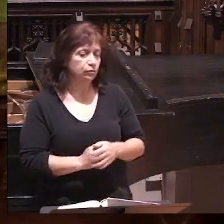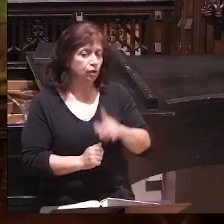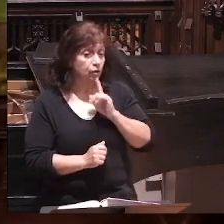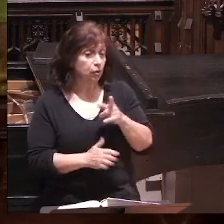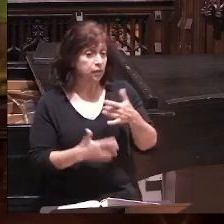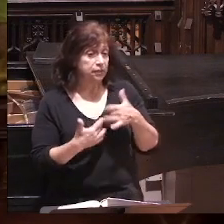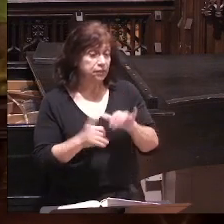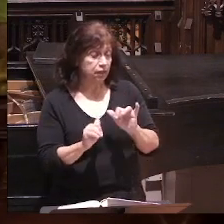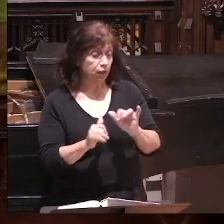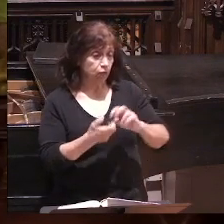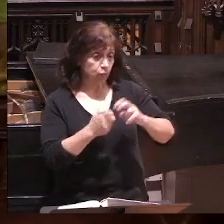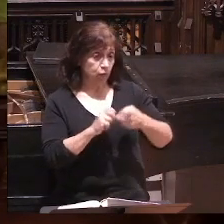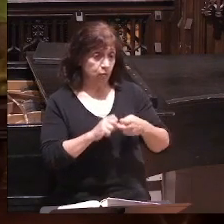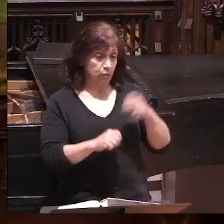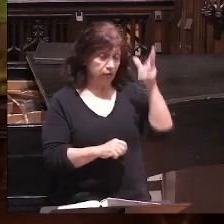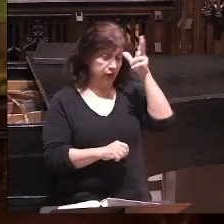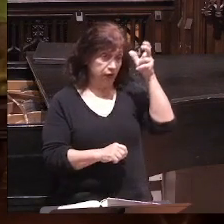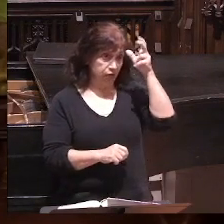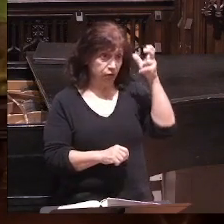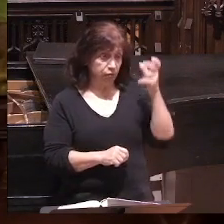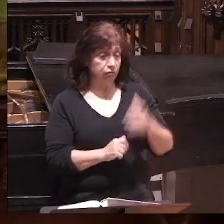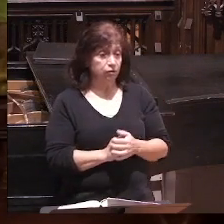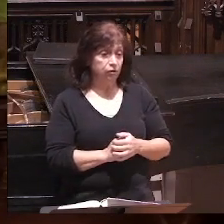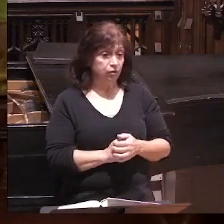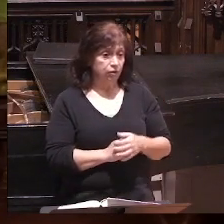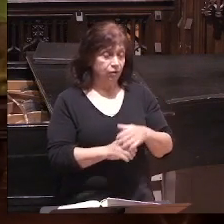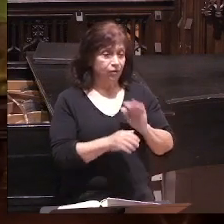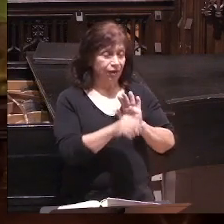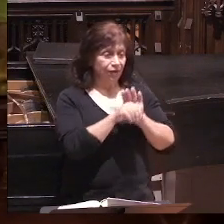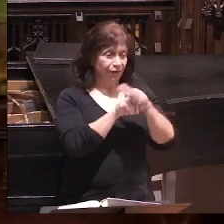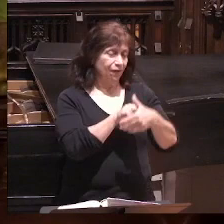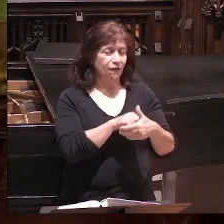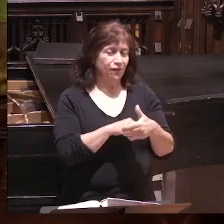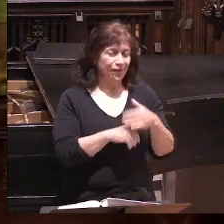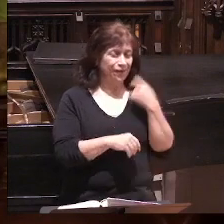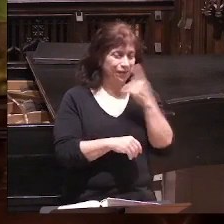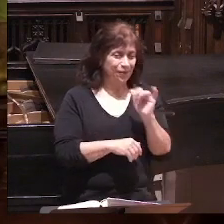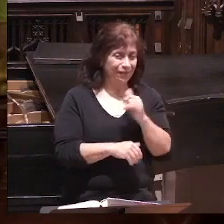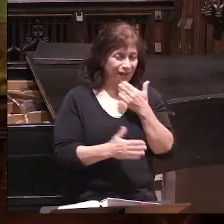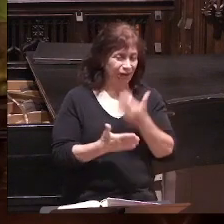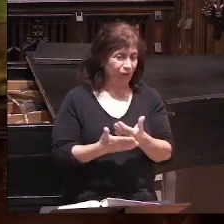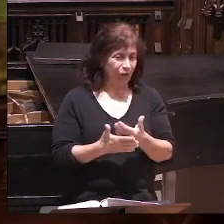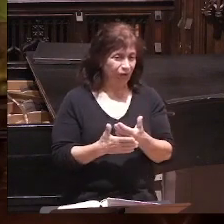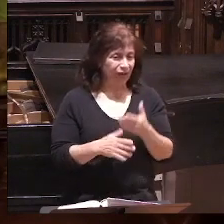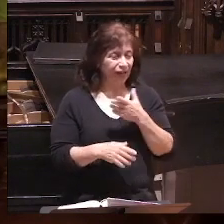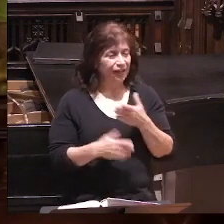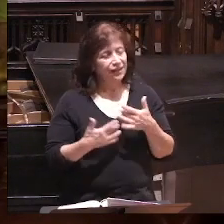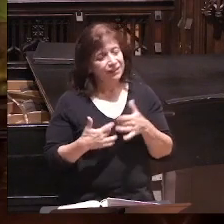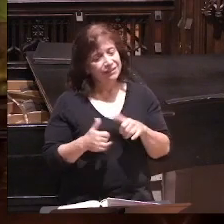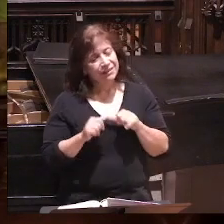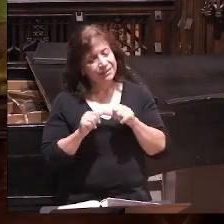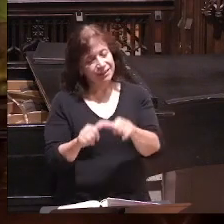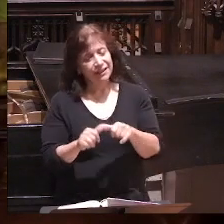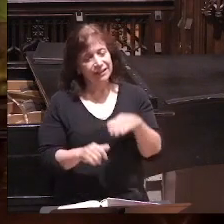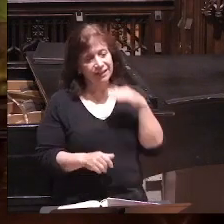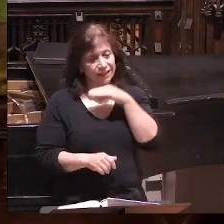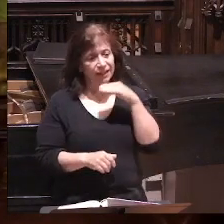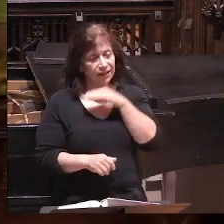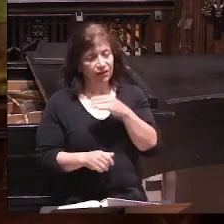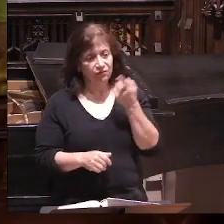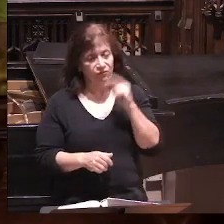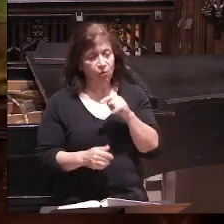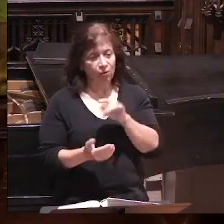There is still the problem of evil in the guise of good. There is still deceit often used to gain